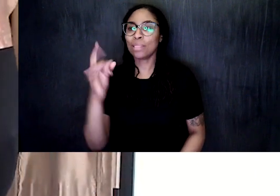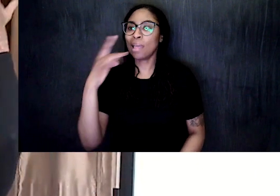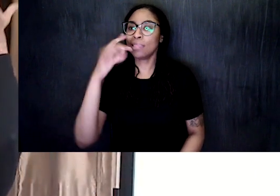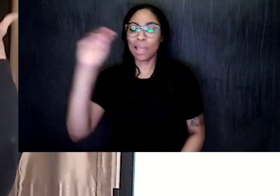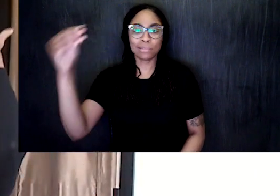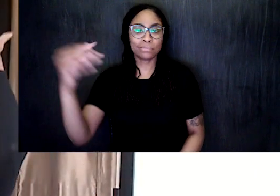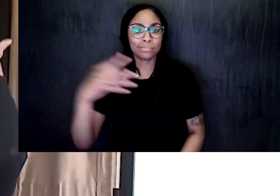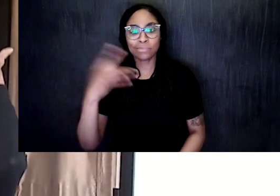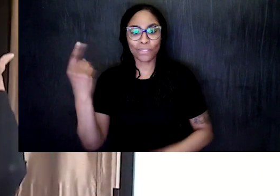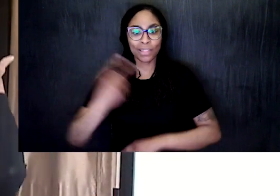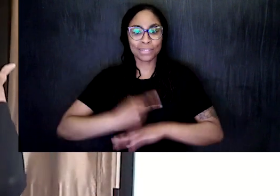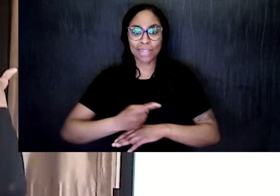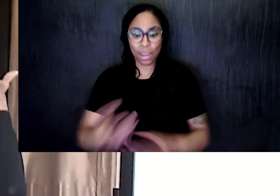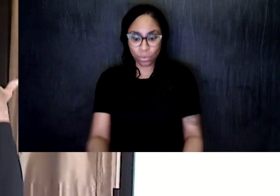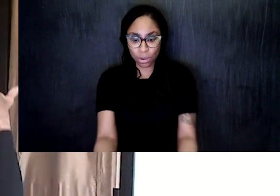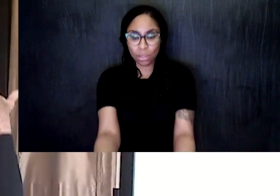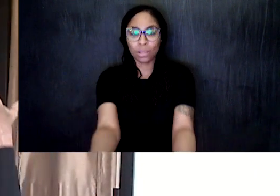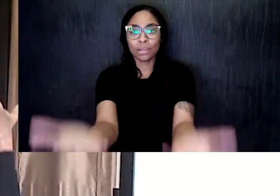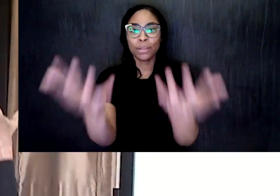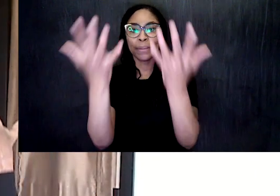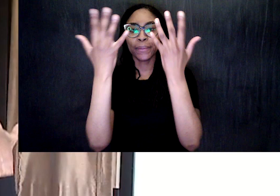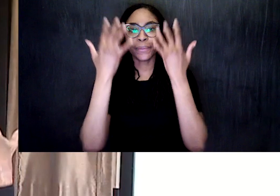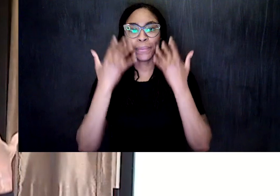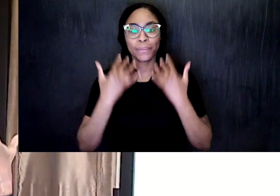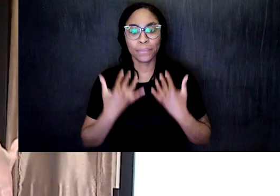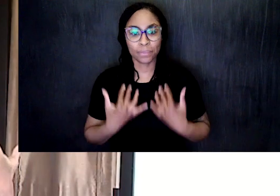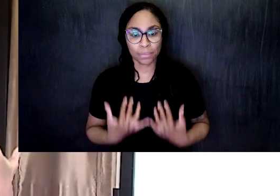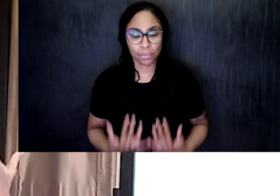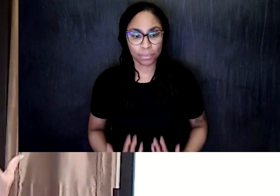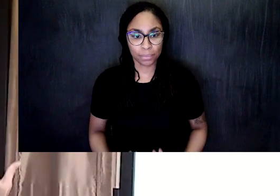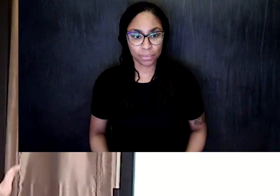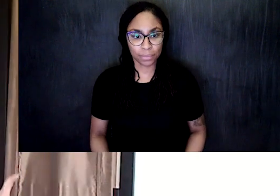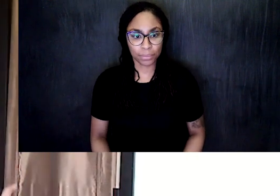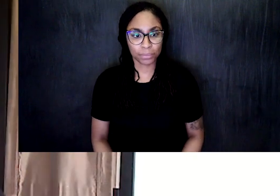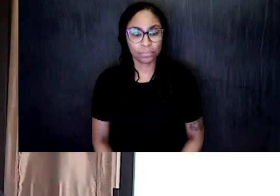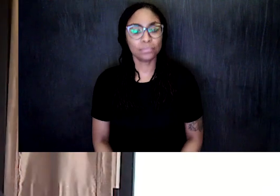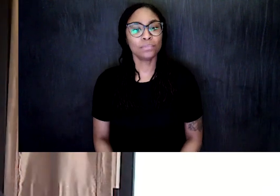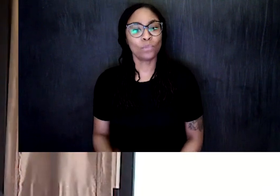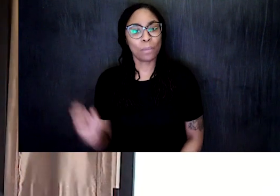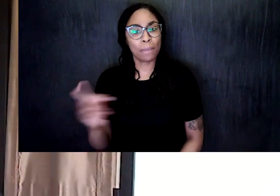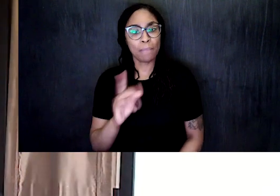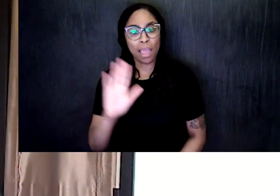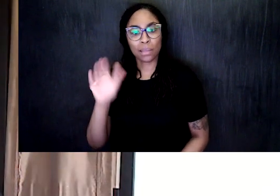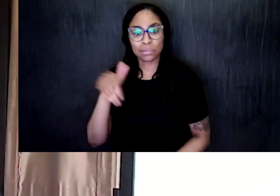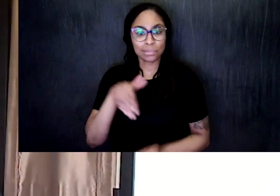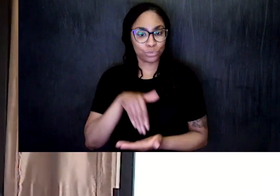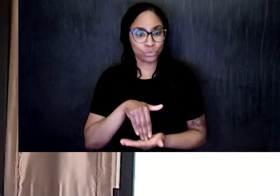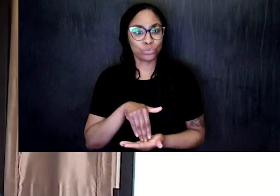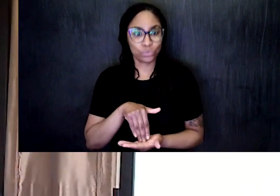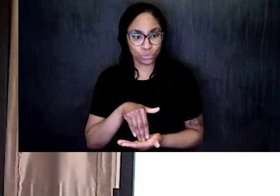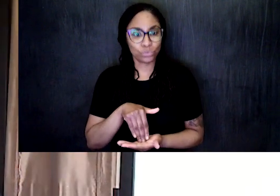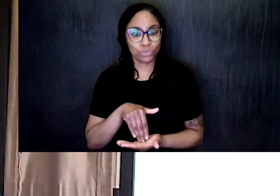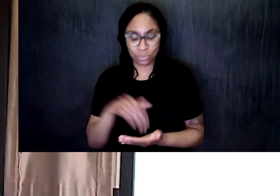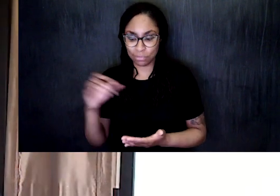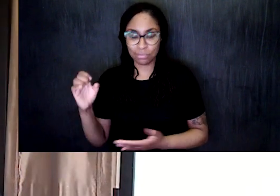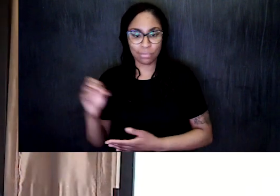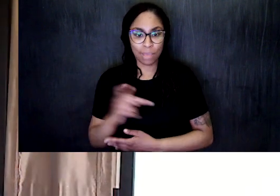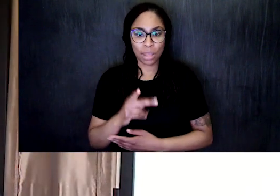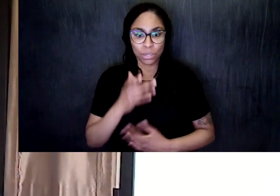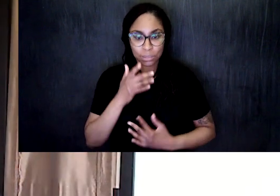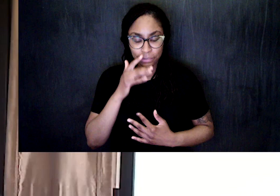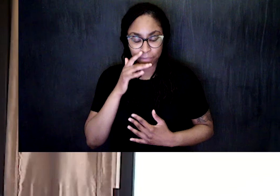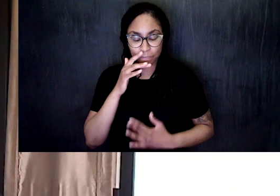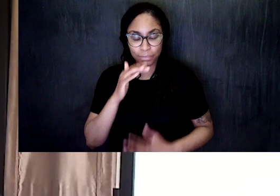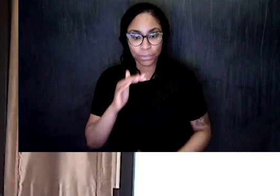day around us and letting it drop down over us. As we bring ourselves back to the center, back to our